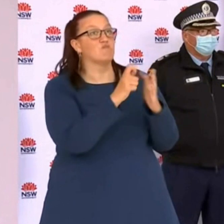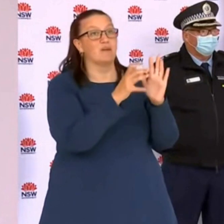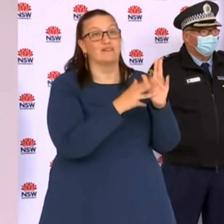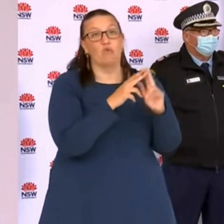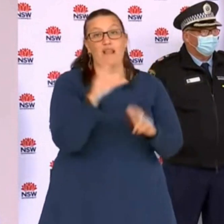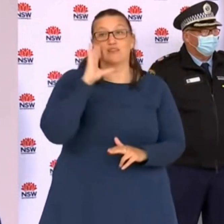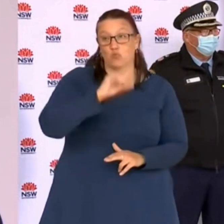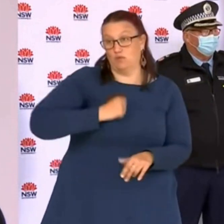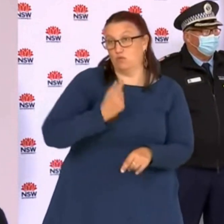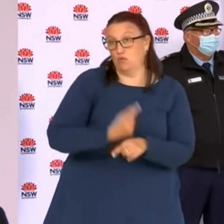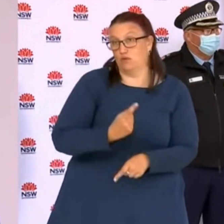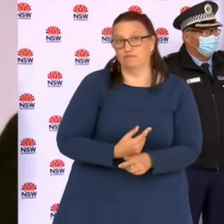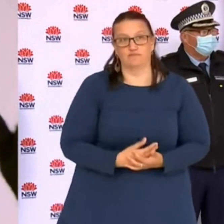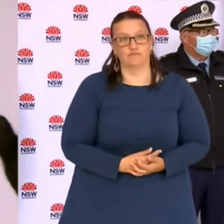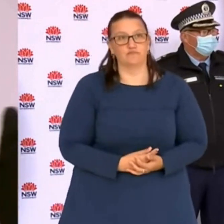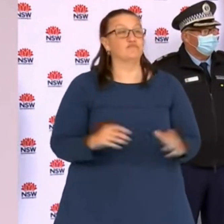him.